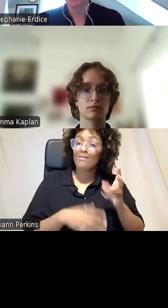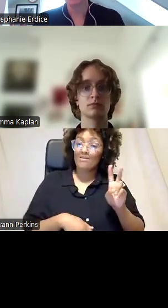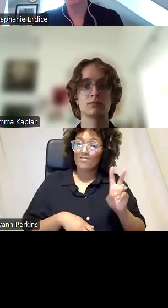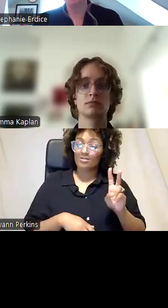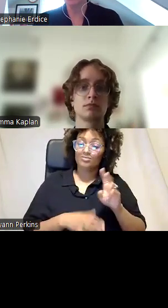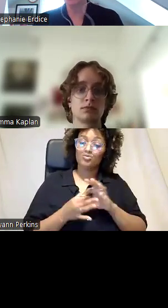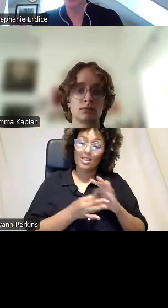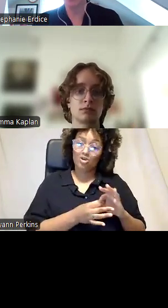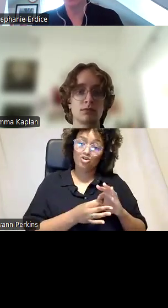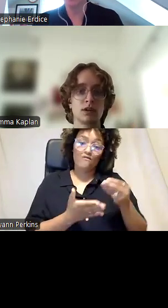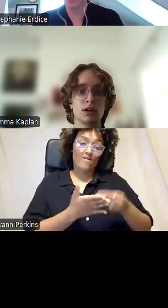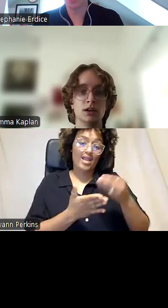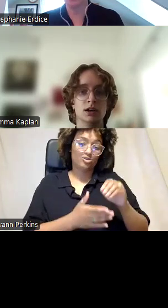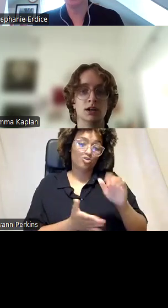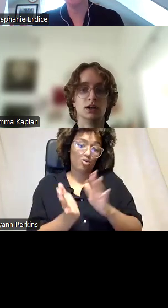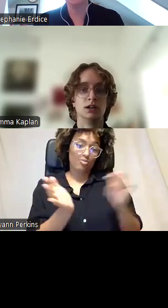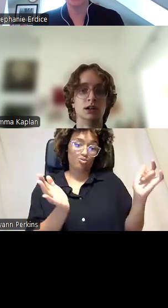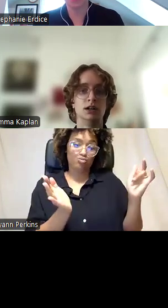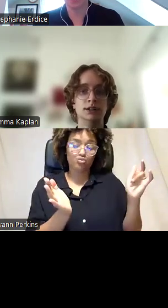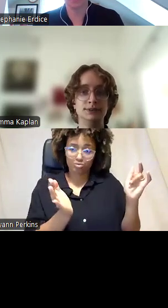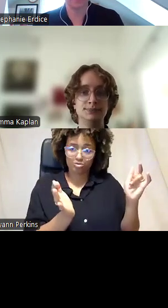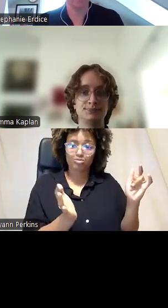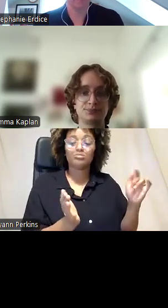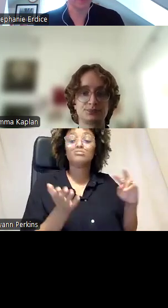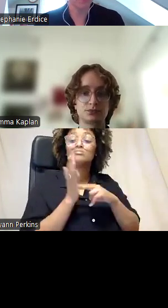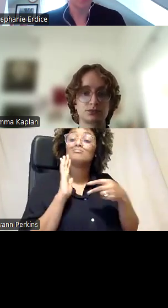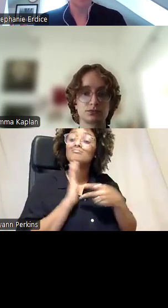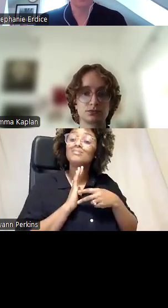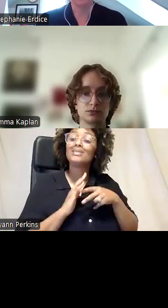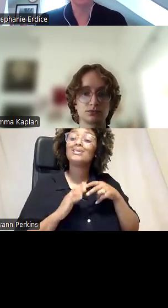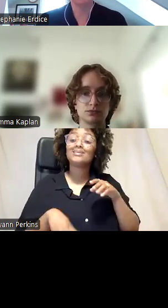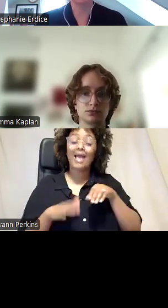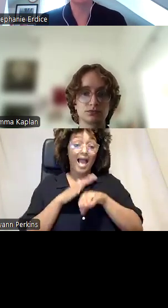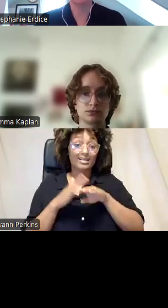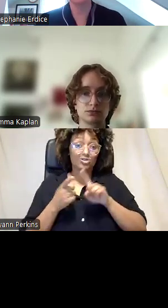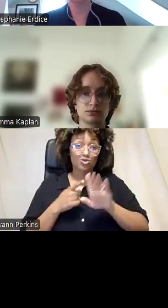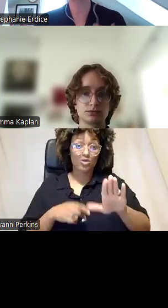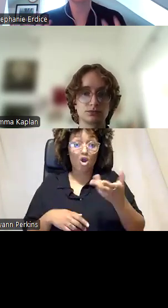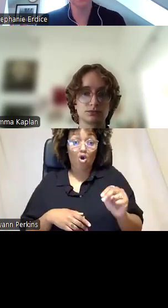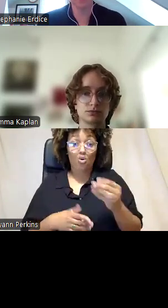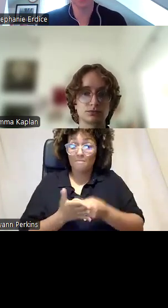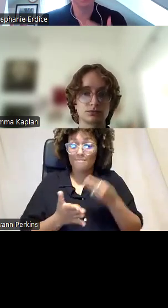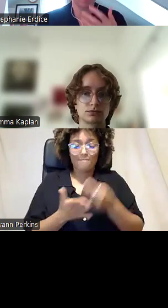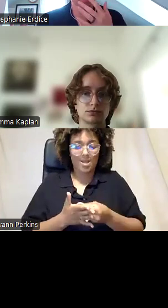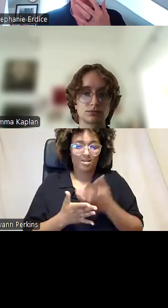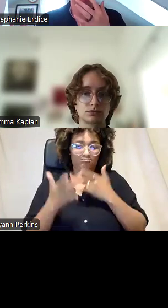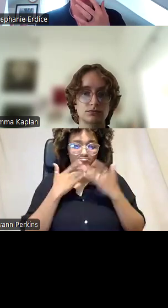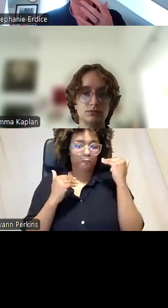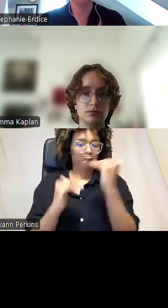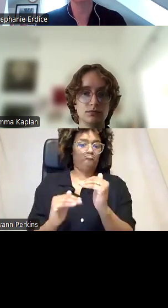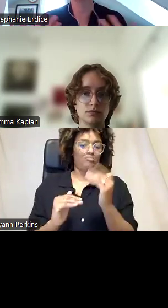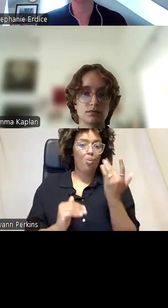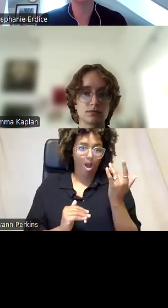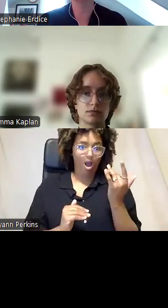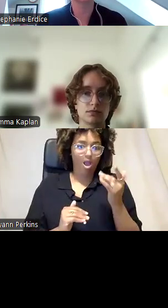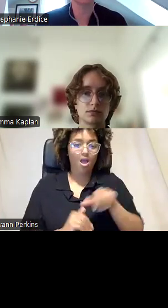abuse. So this is where they've had less access to their money or economic stability because someone is taking advantage